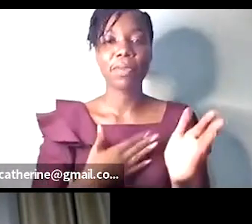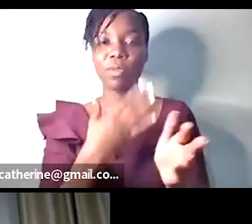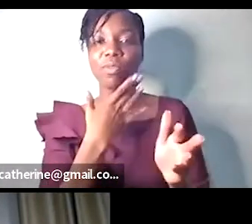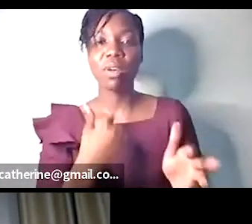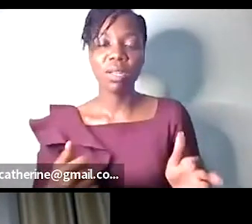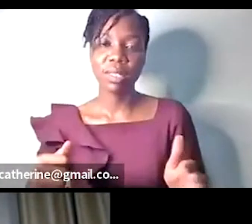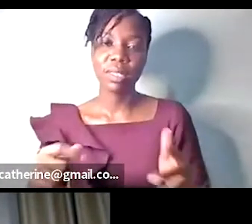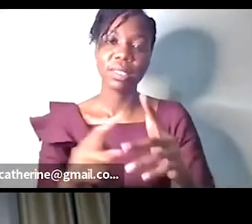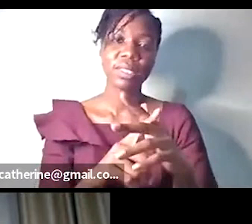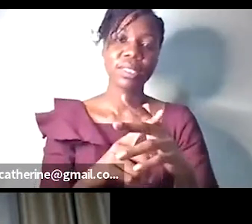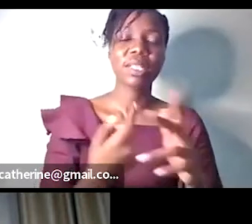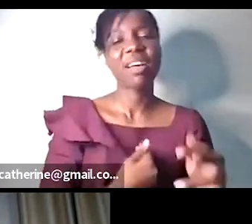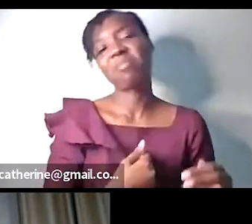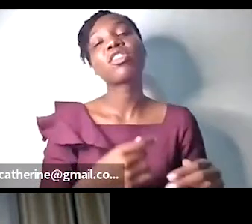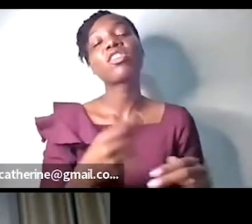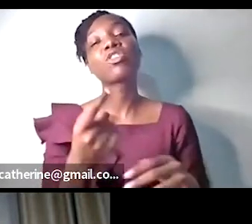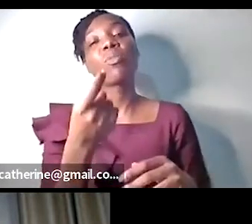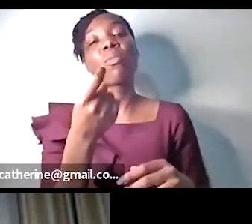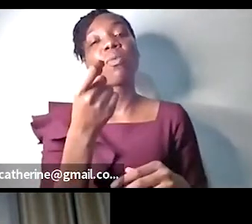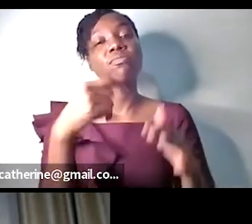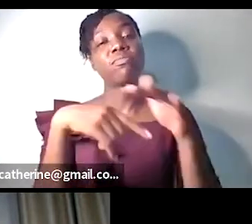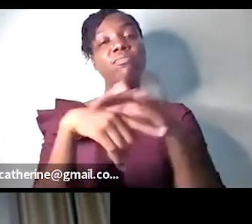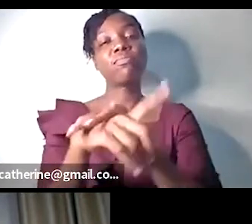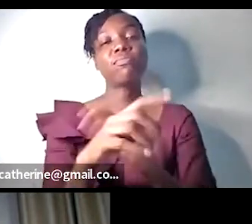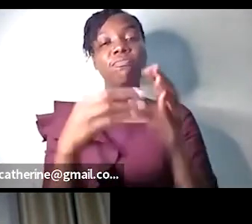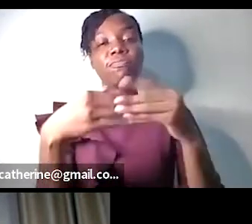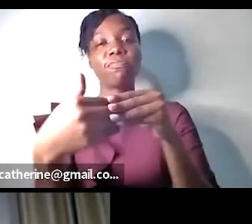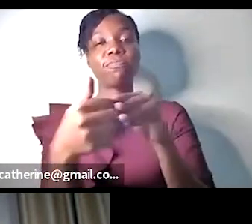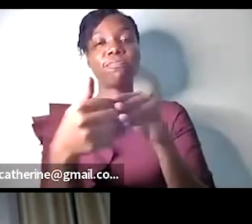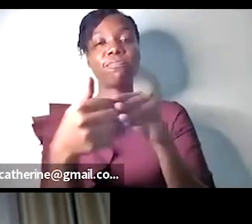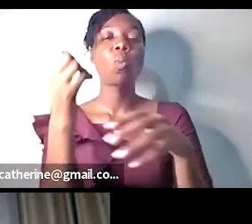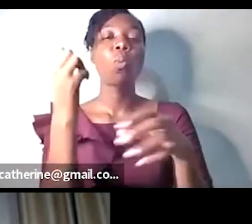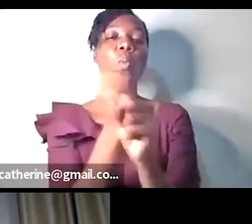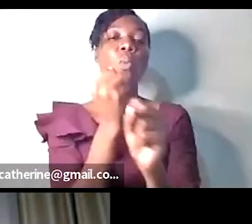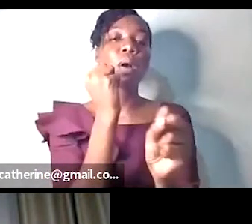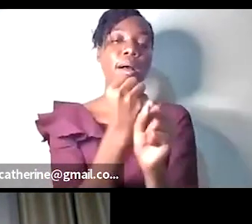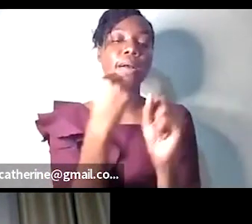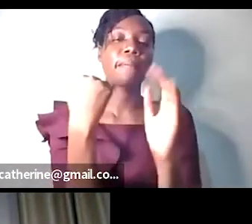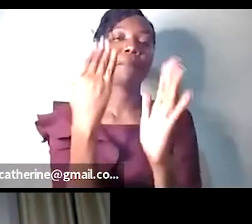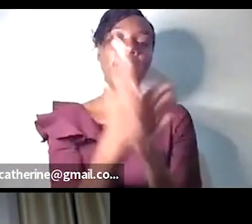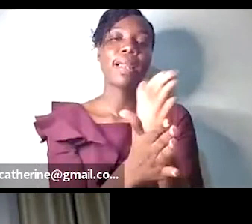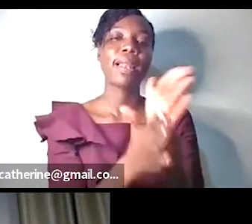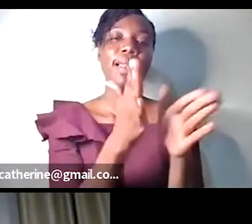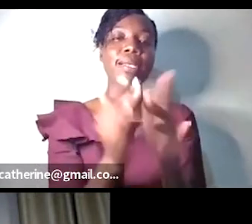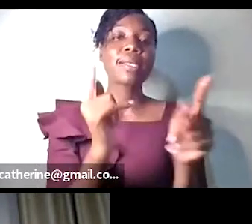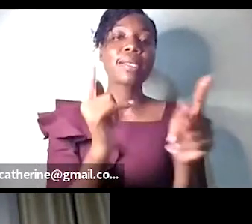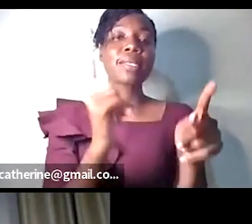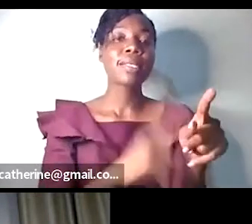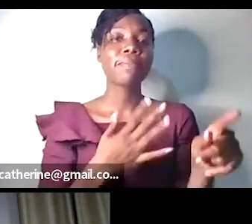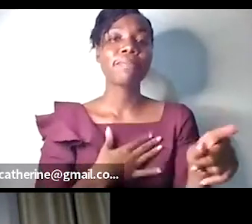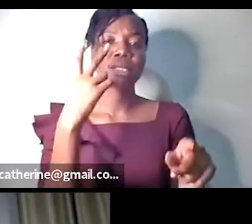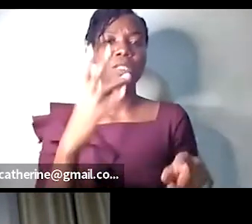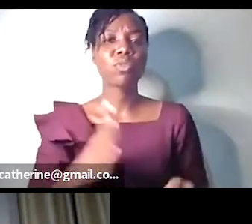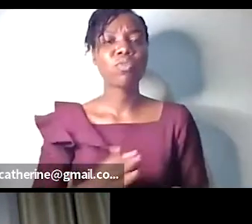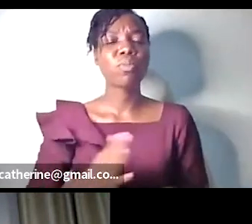limited access to flexible work arrangements. When I see women in East